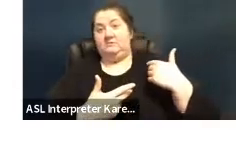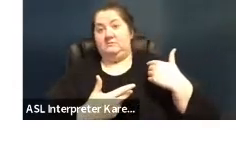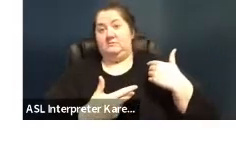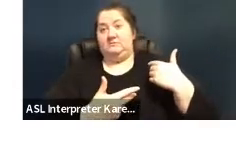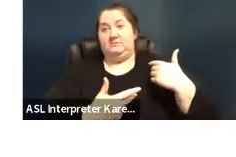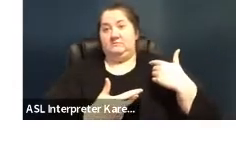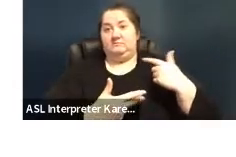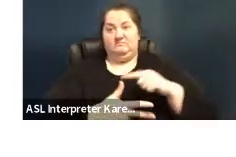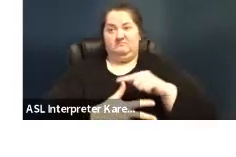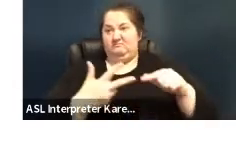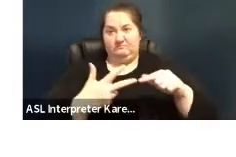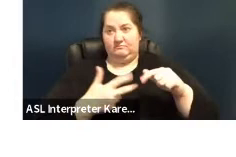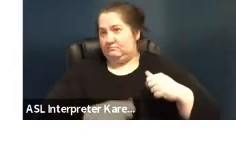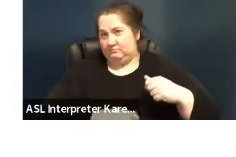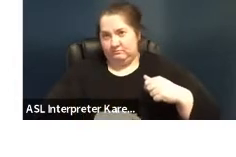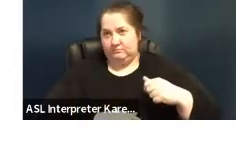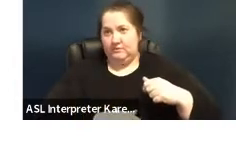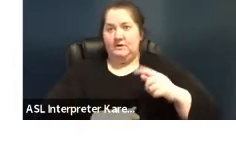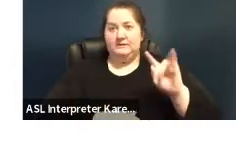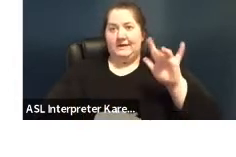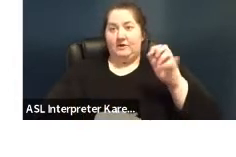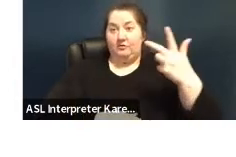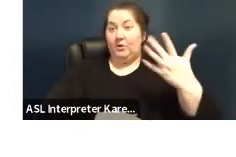III because they have no customers.